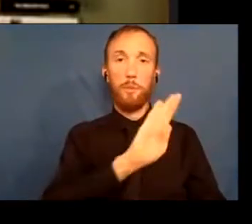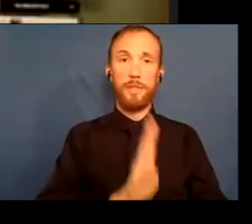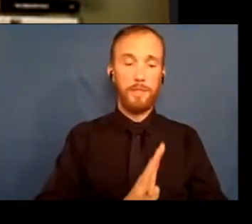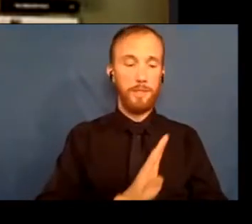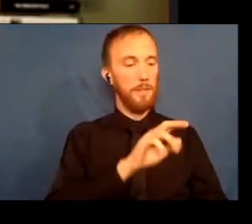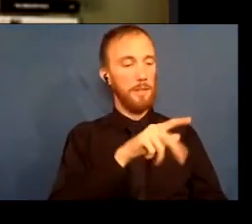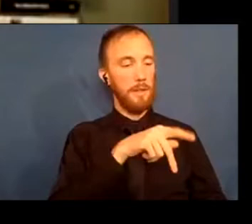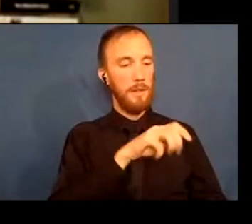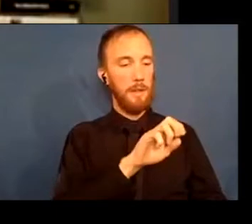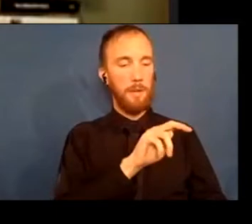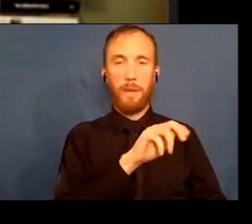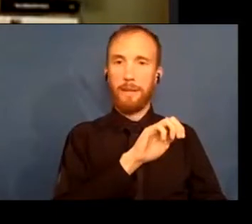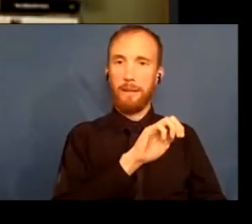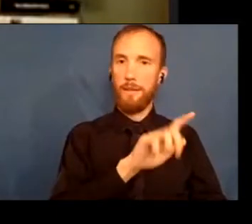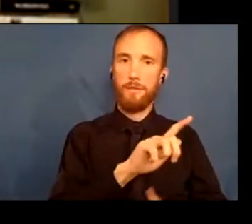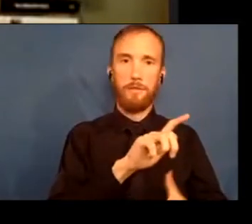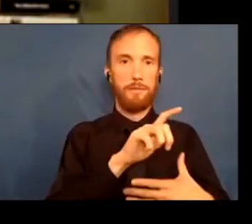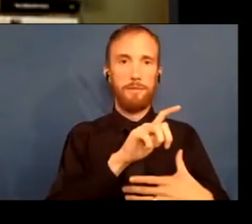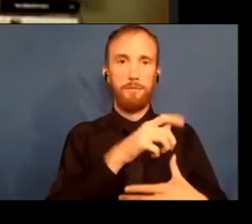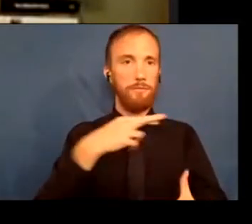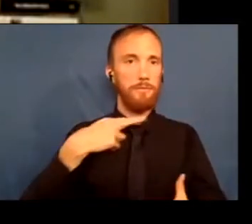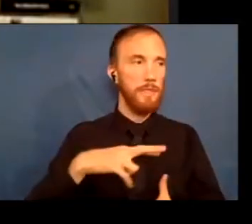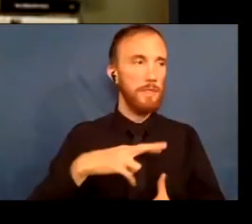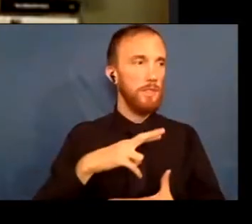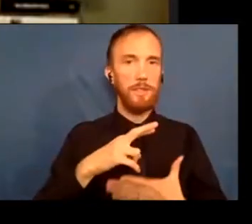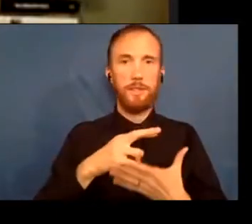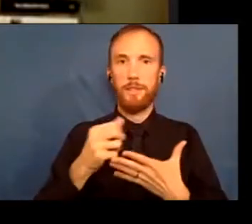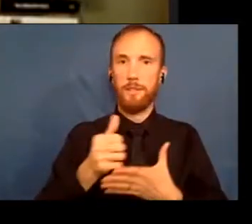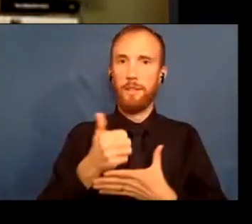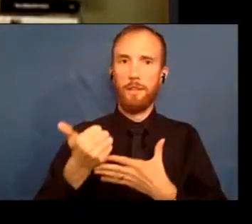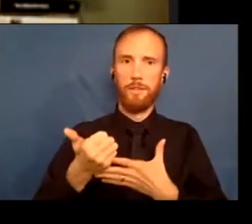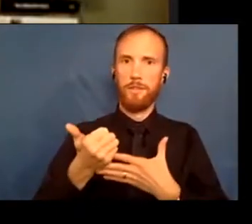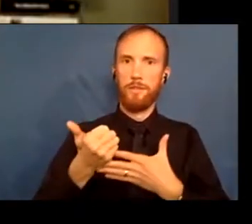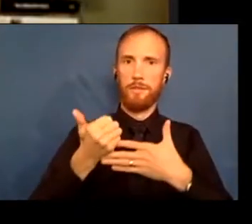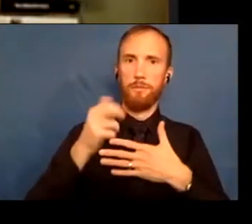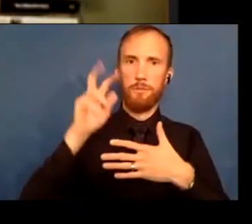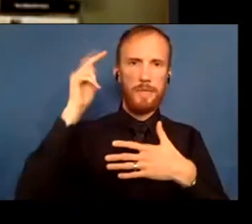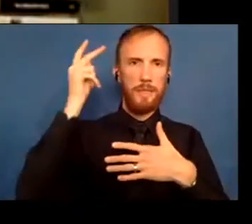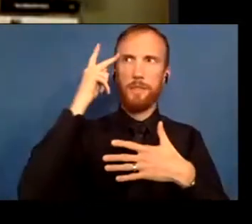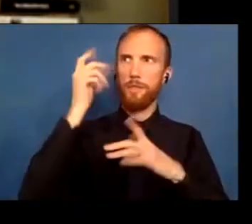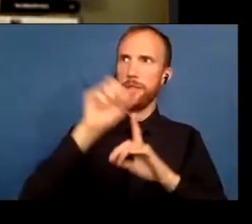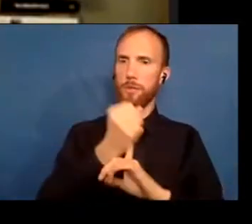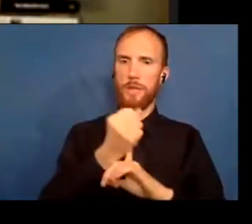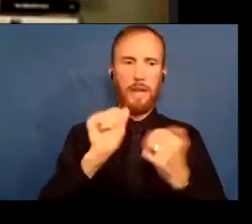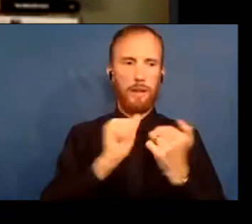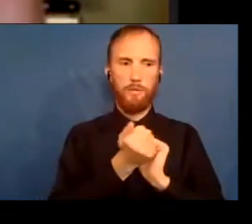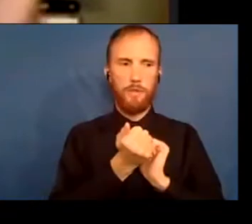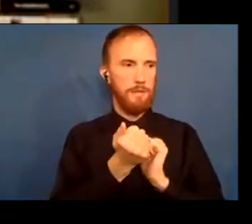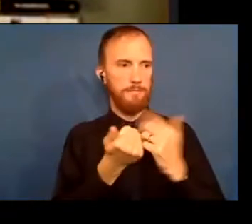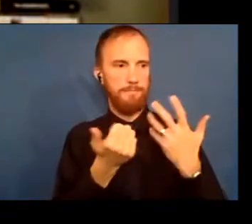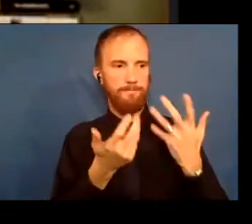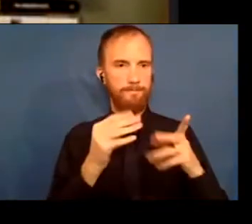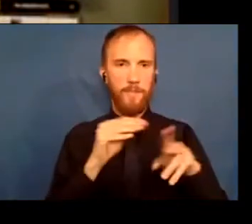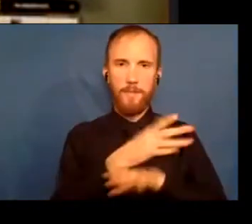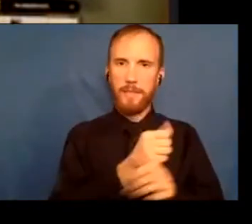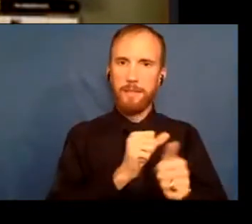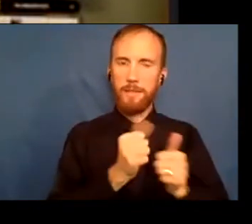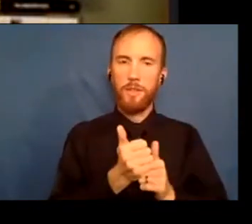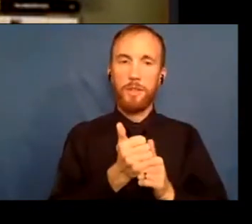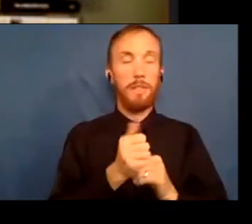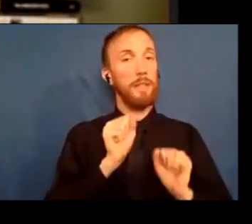for instance? You know, how do we understand that? This is as applicable to the United States, you know, this great